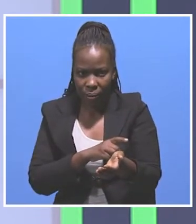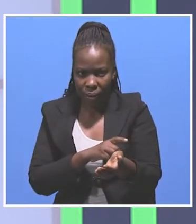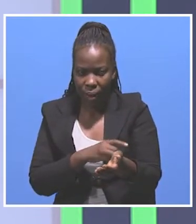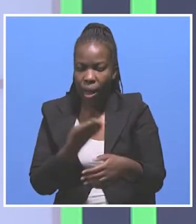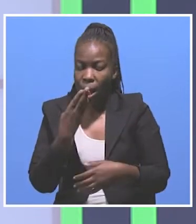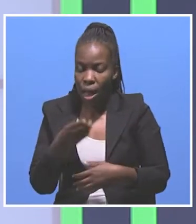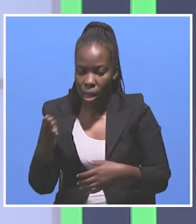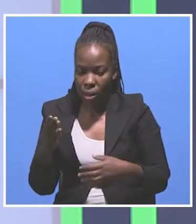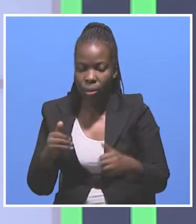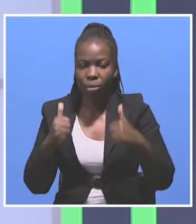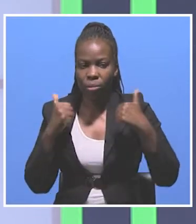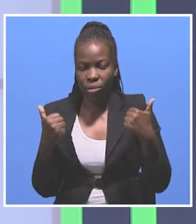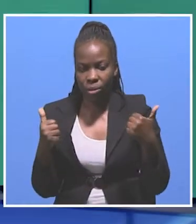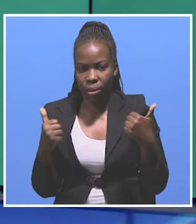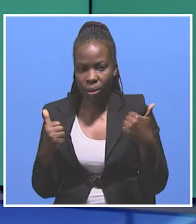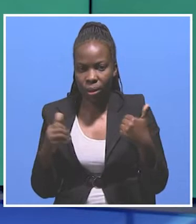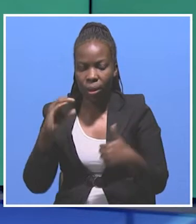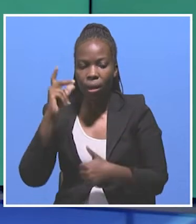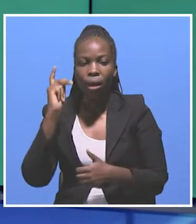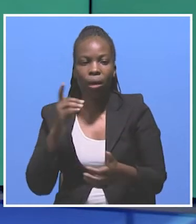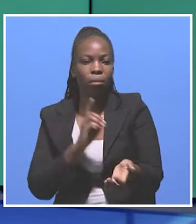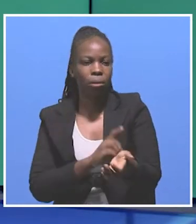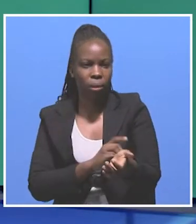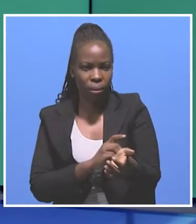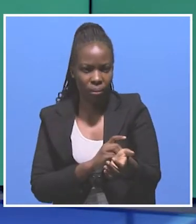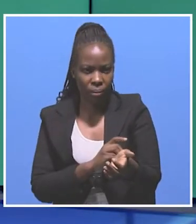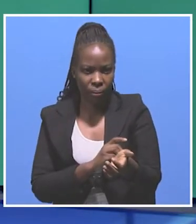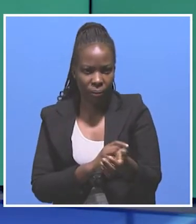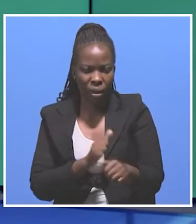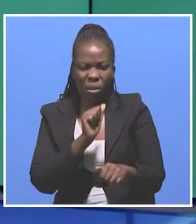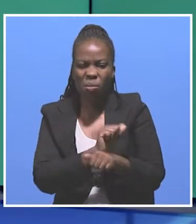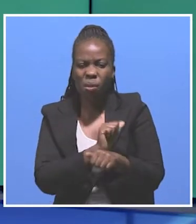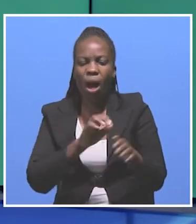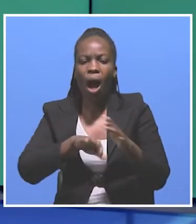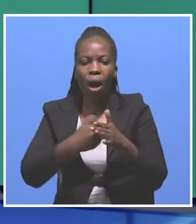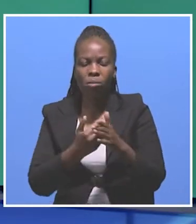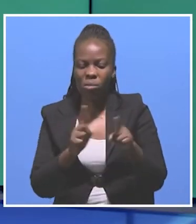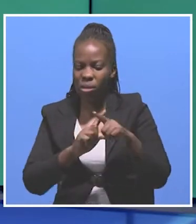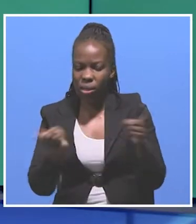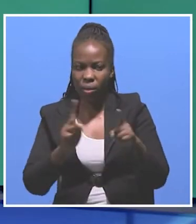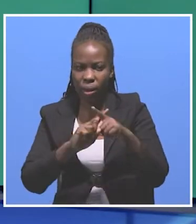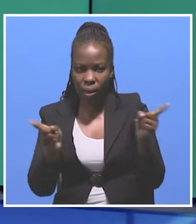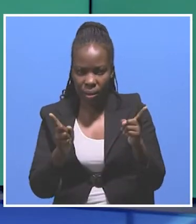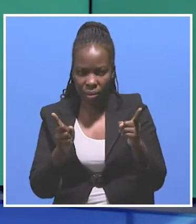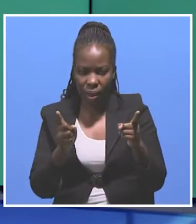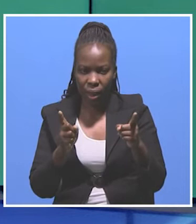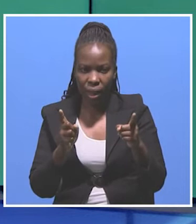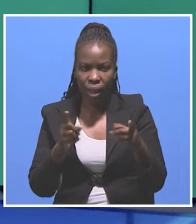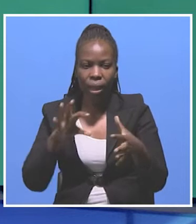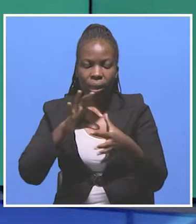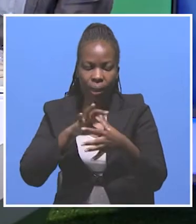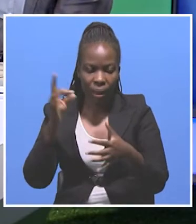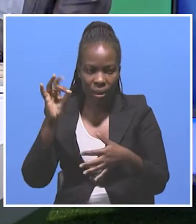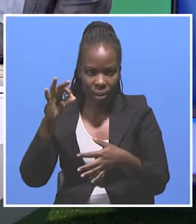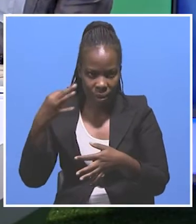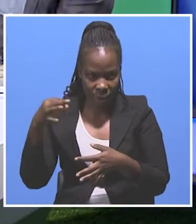be well for you. Okay, Doc, let's get back to how you work with different stakeholders. We didn't conclude on the traditional leaders. Yes,